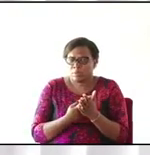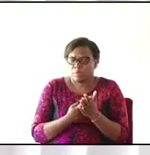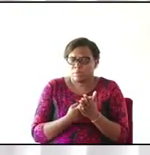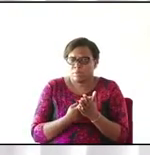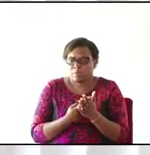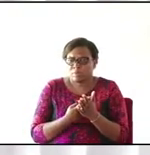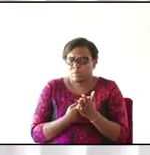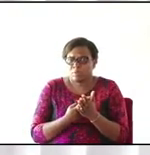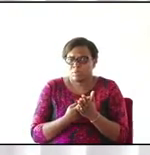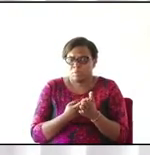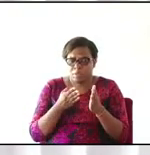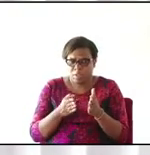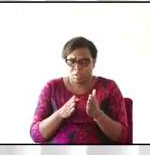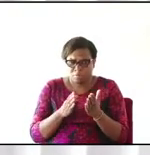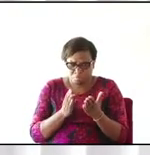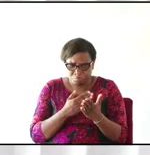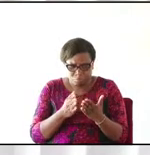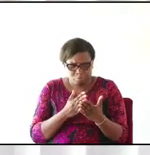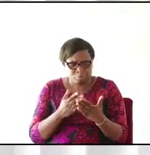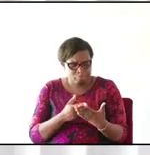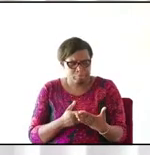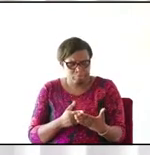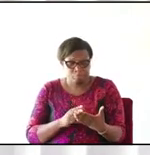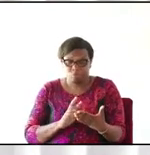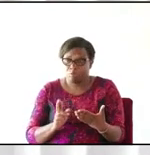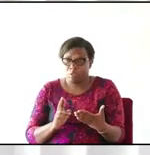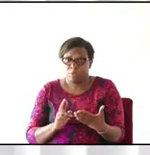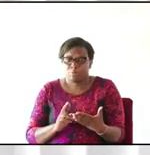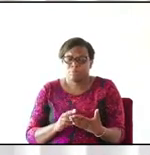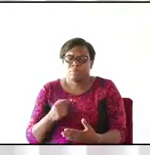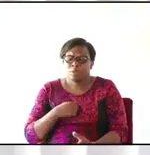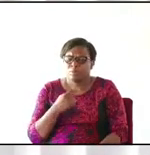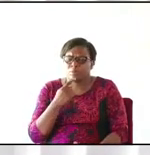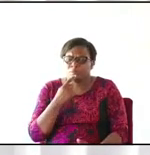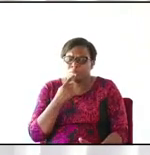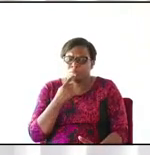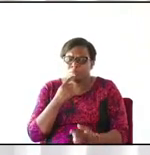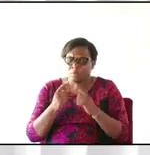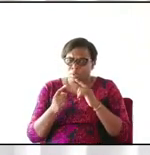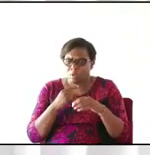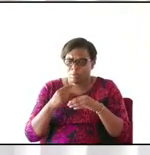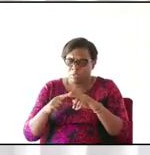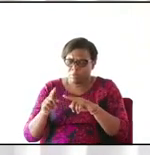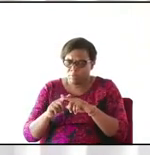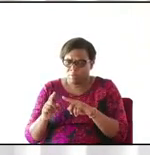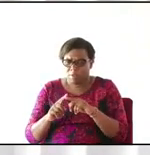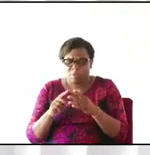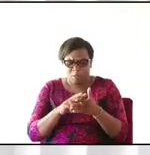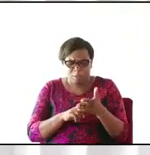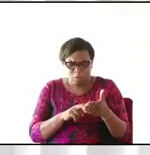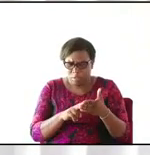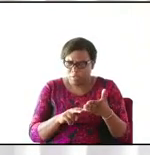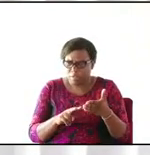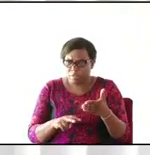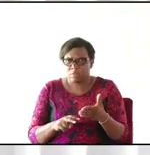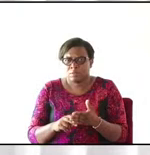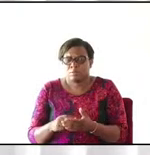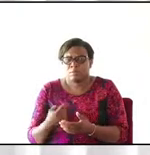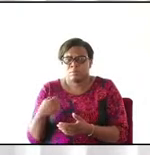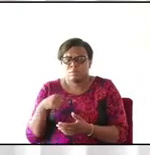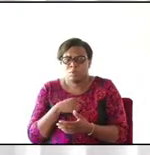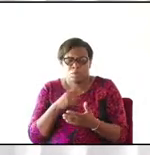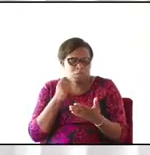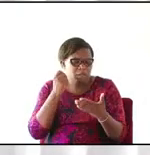be right there, because I will refer to the various verses so that we can